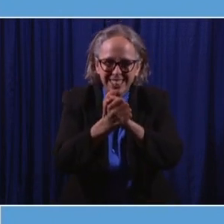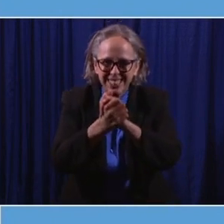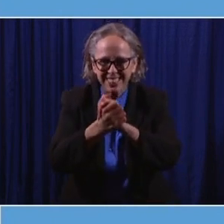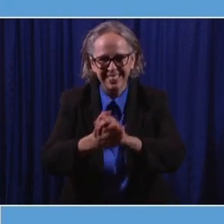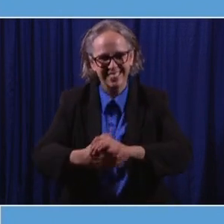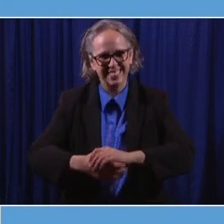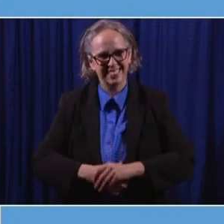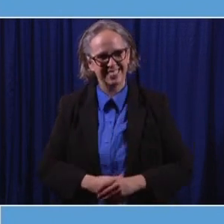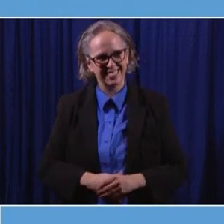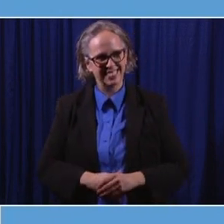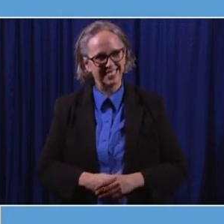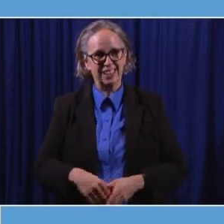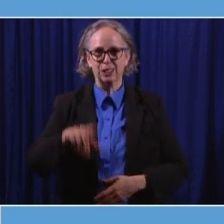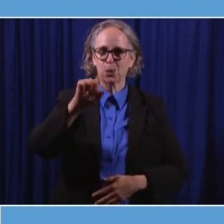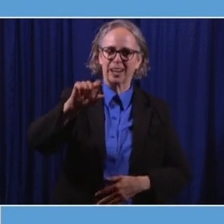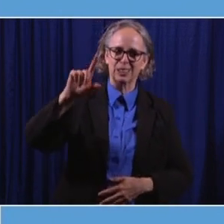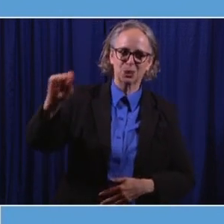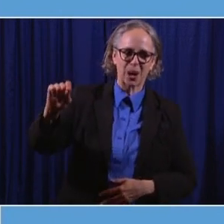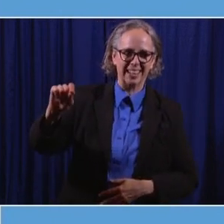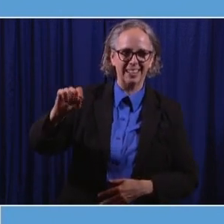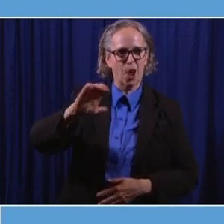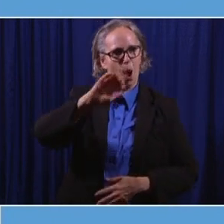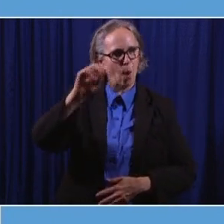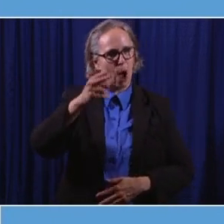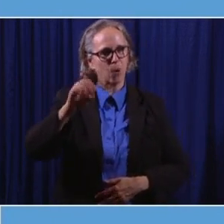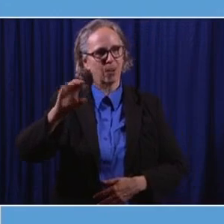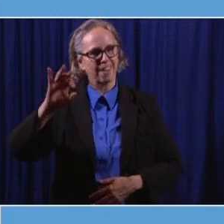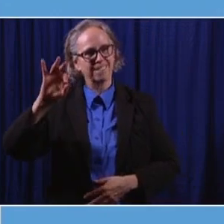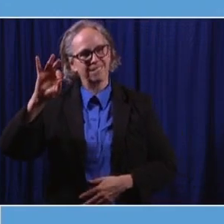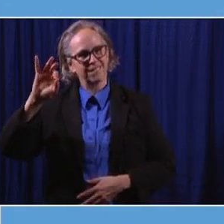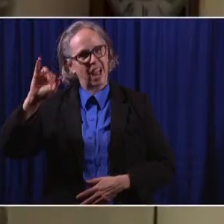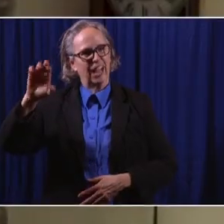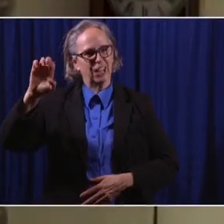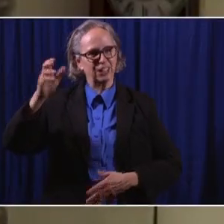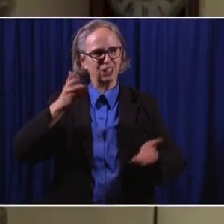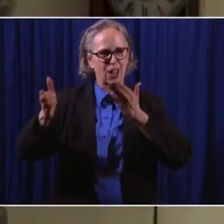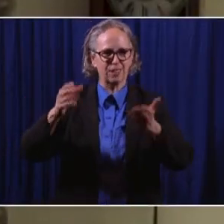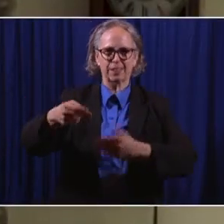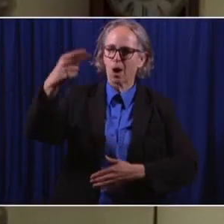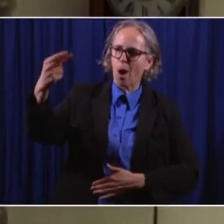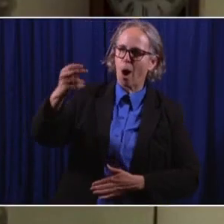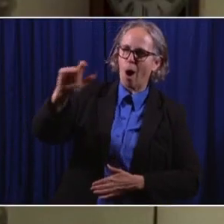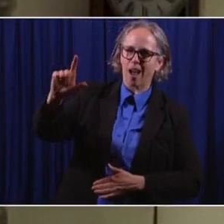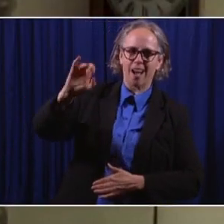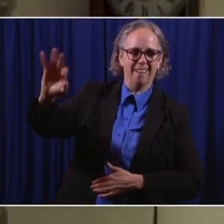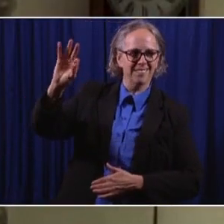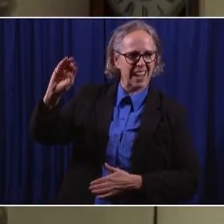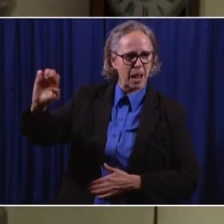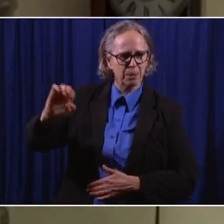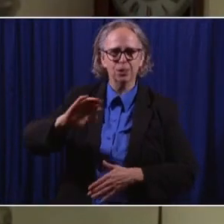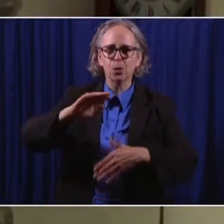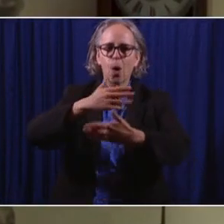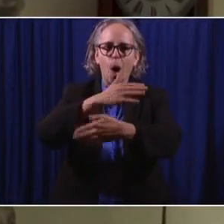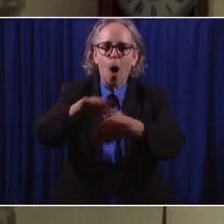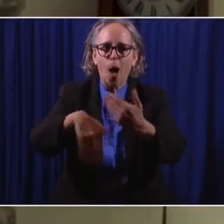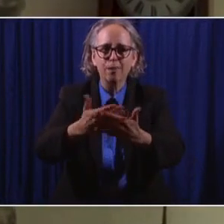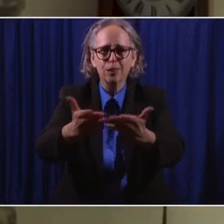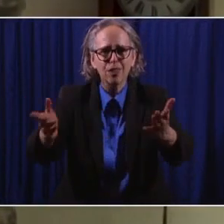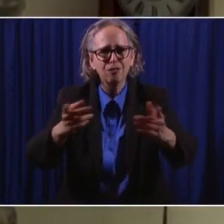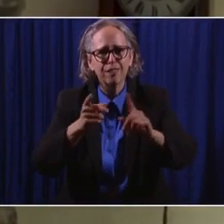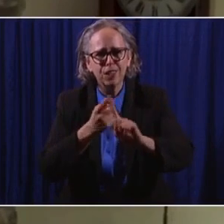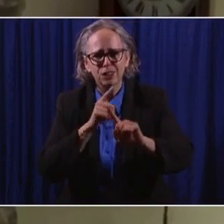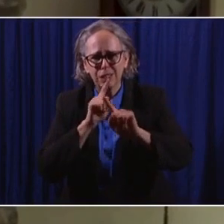Ohio Fire Service Hall of Fame and Fire Awards, and to everybody else who is a first responder out there, EMS, fire departments,